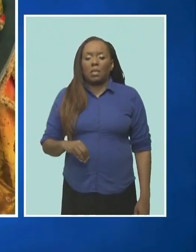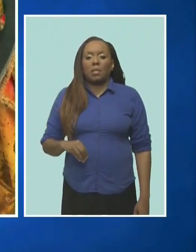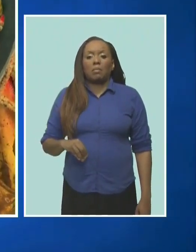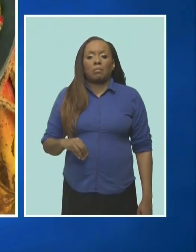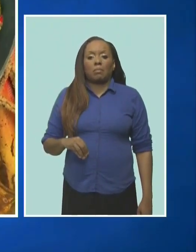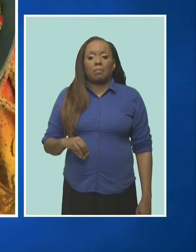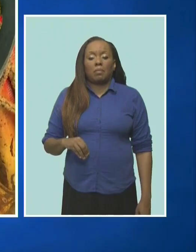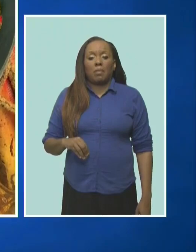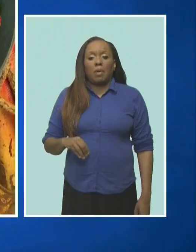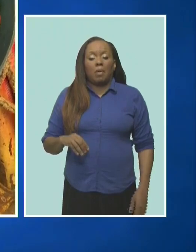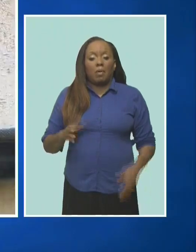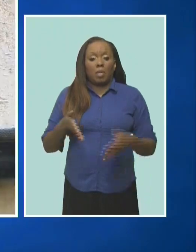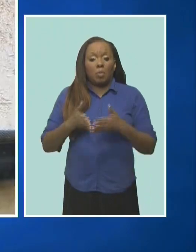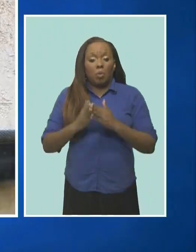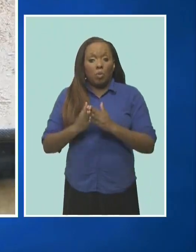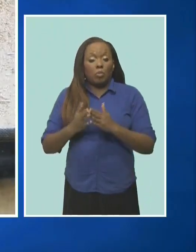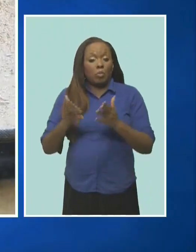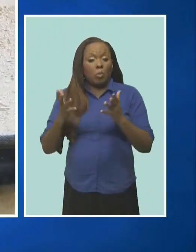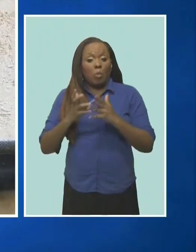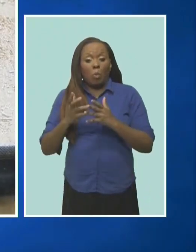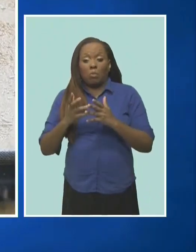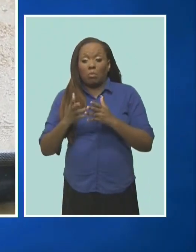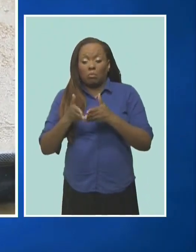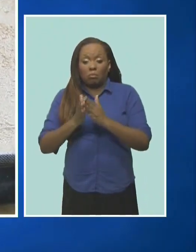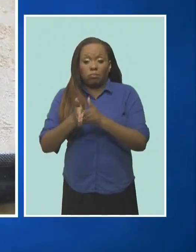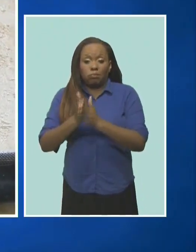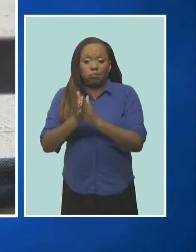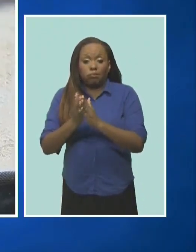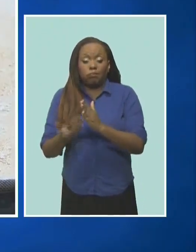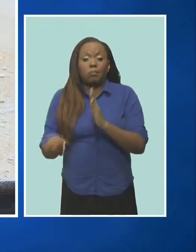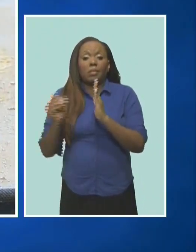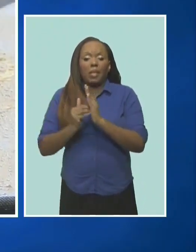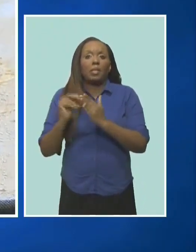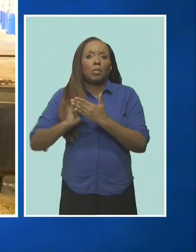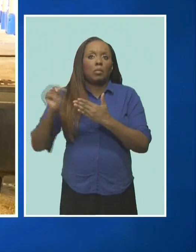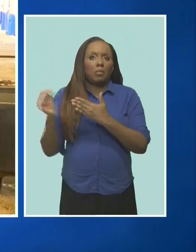water by November, which is the start of the season, would help to